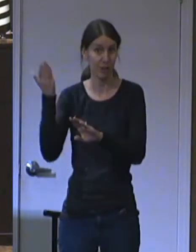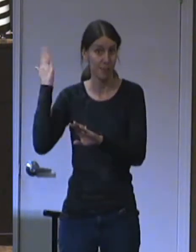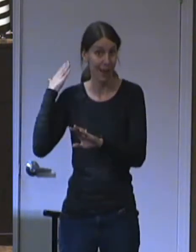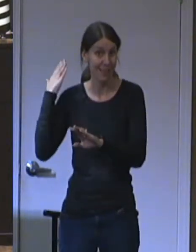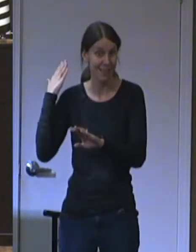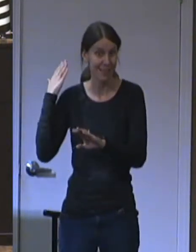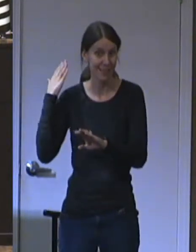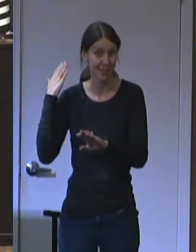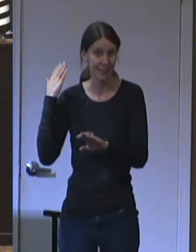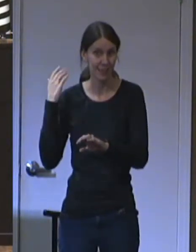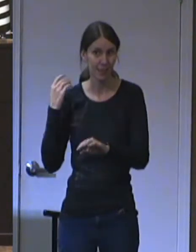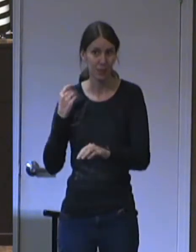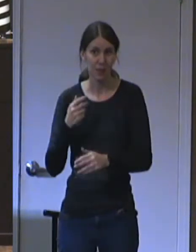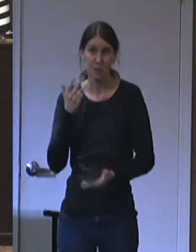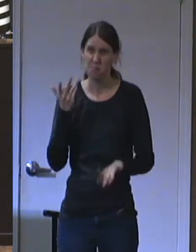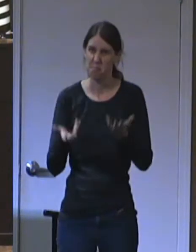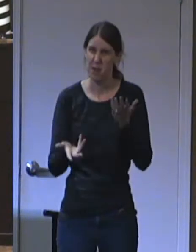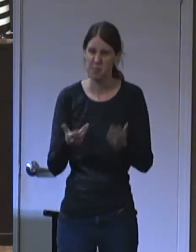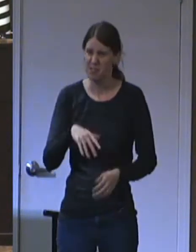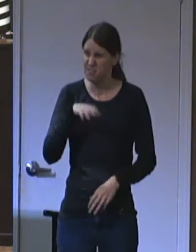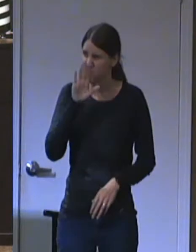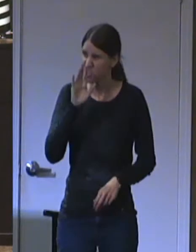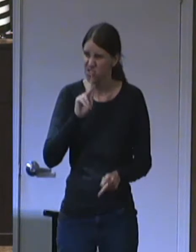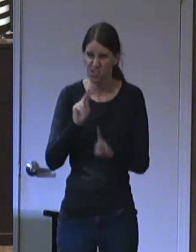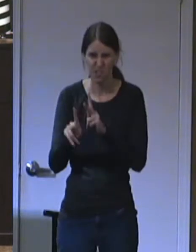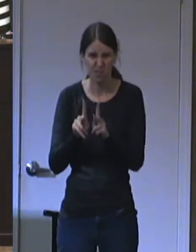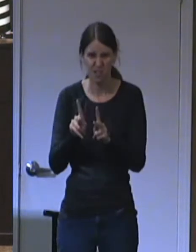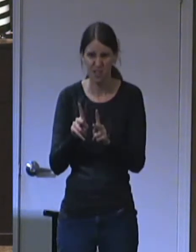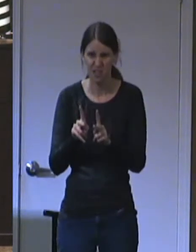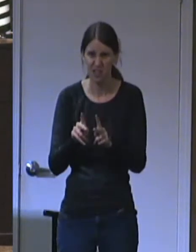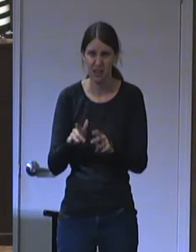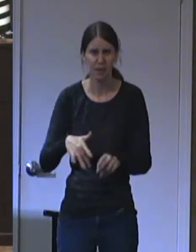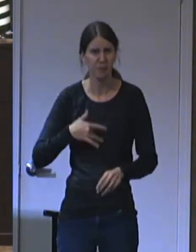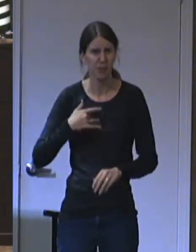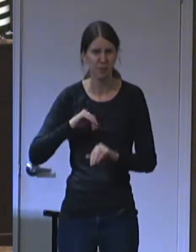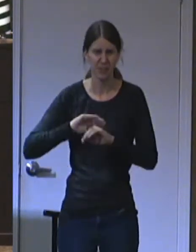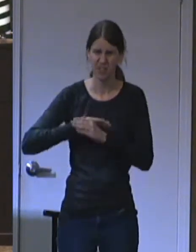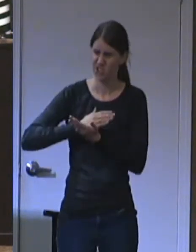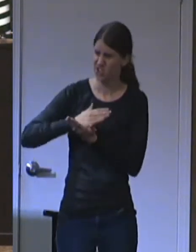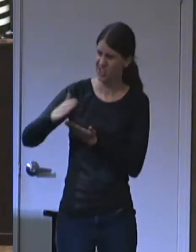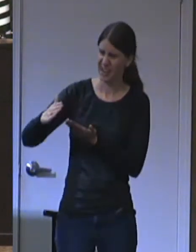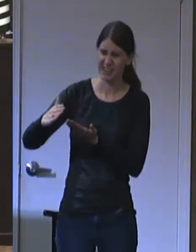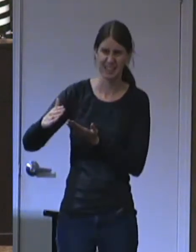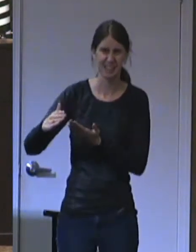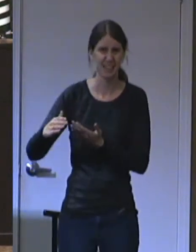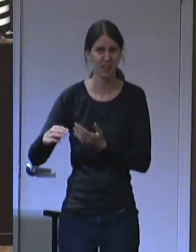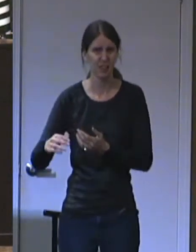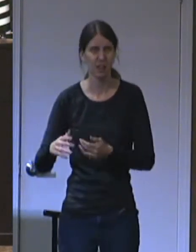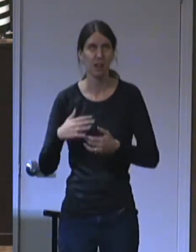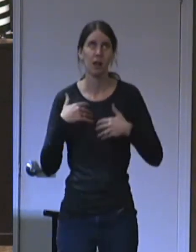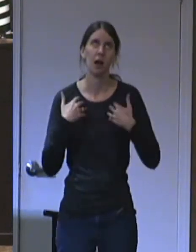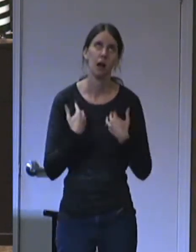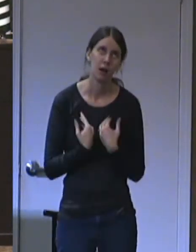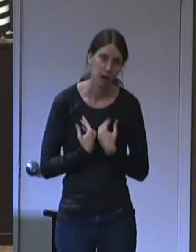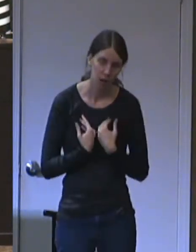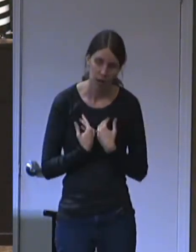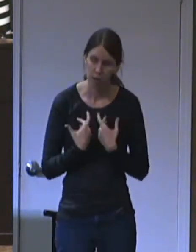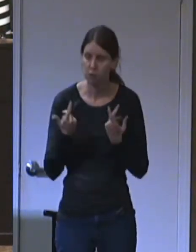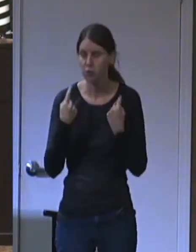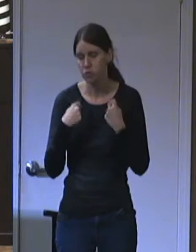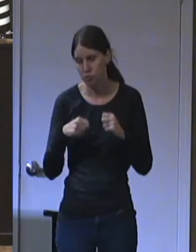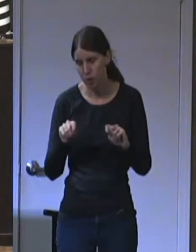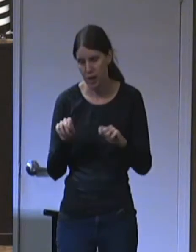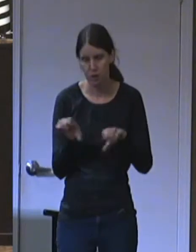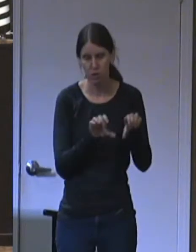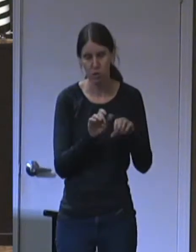Or have you gotten so frustrated with people, or so rejected by people, or so worn out because you're trying to do it in your